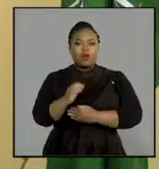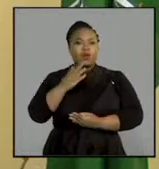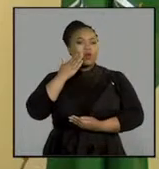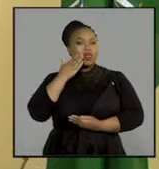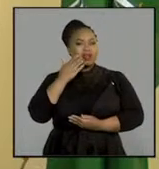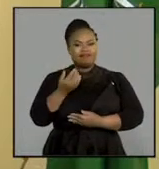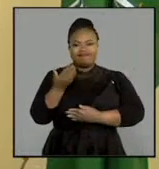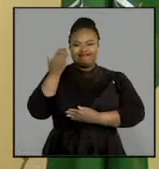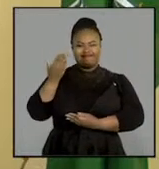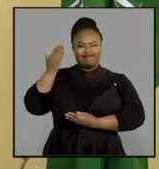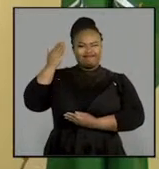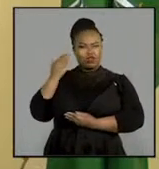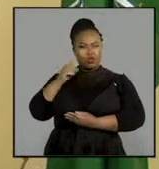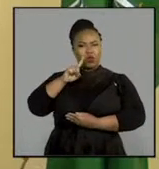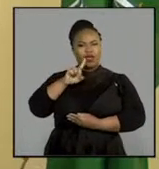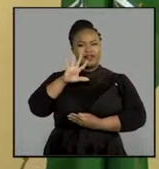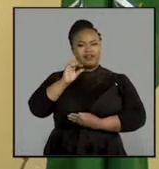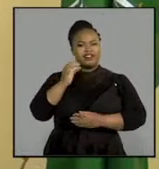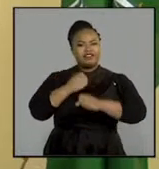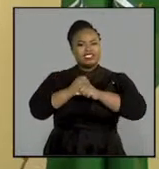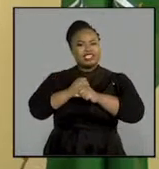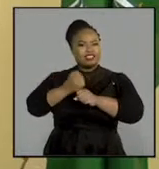150 years ago.